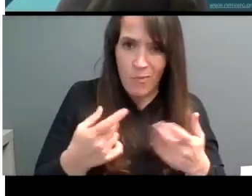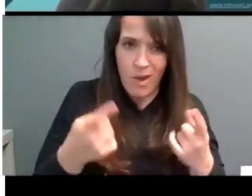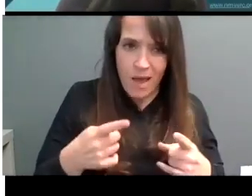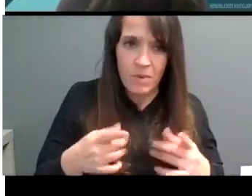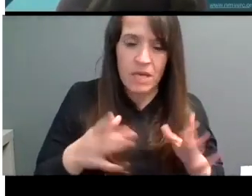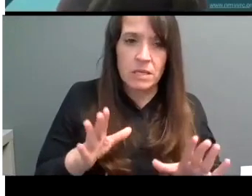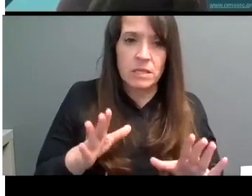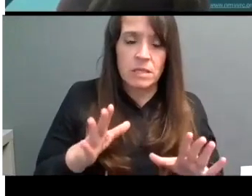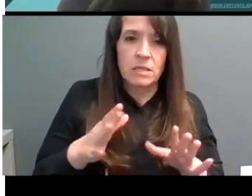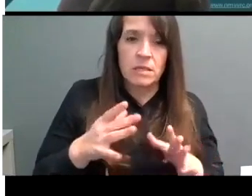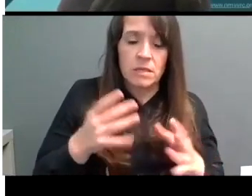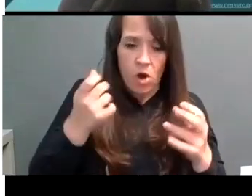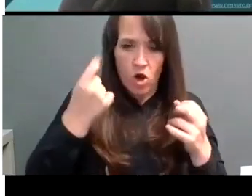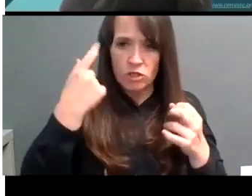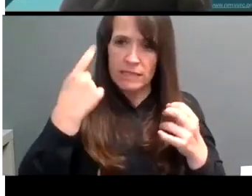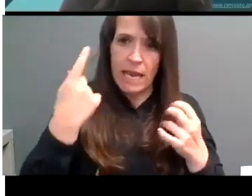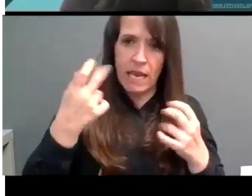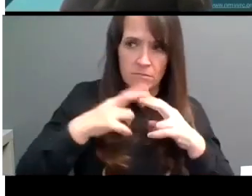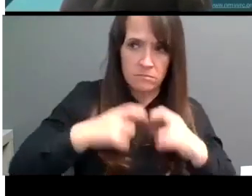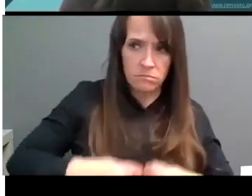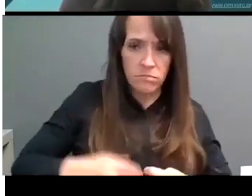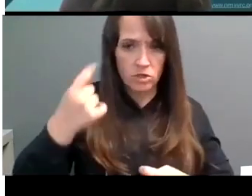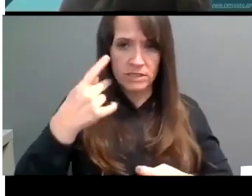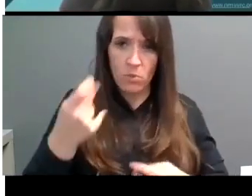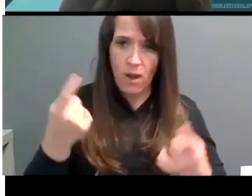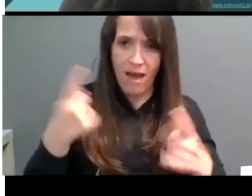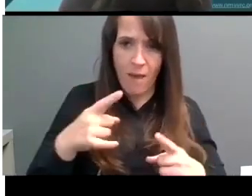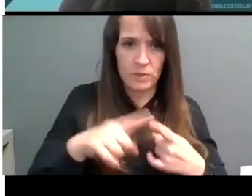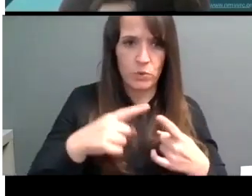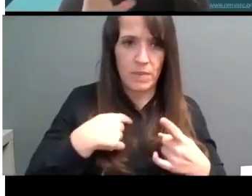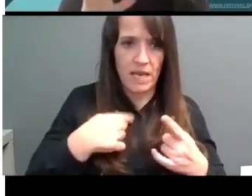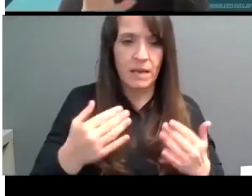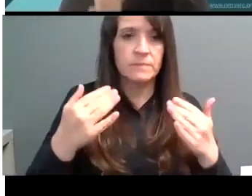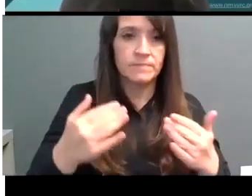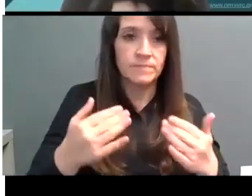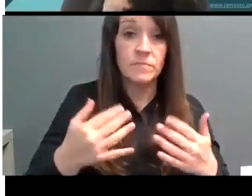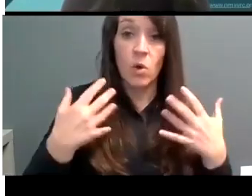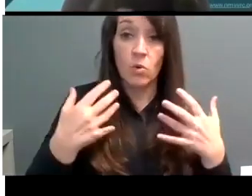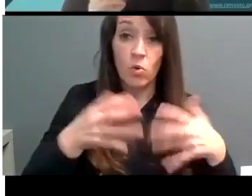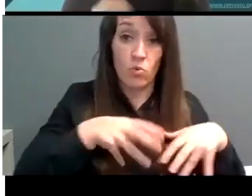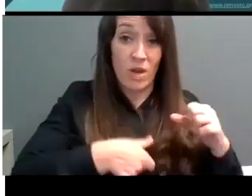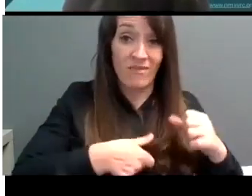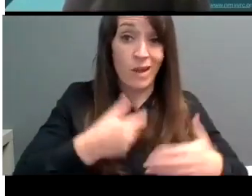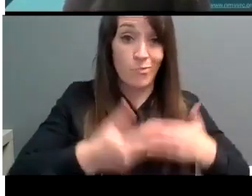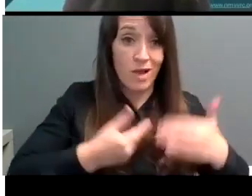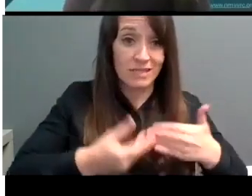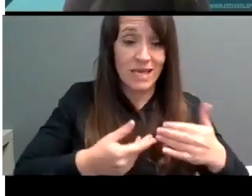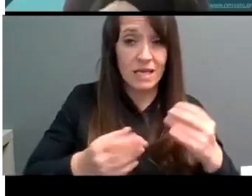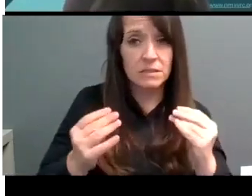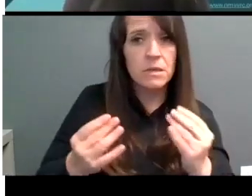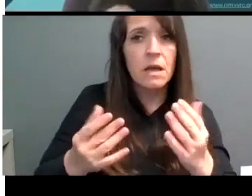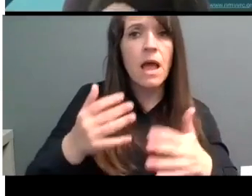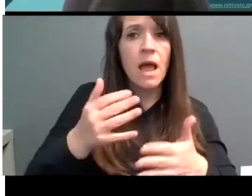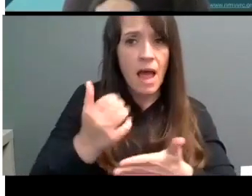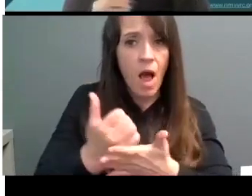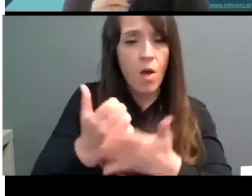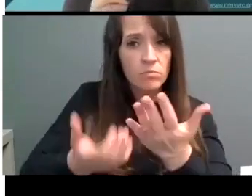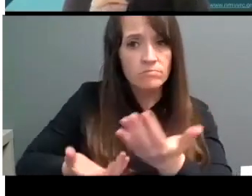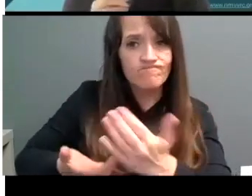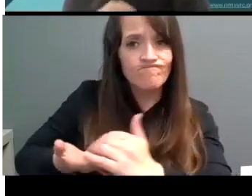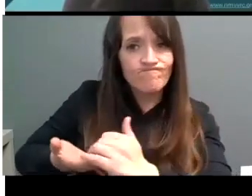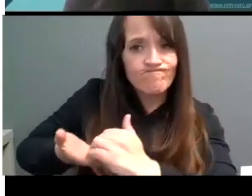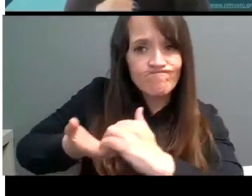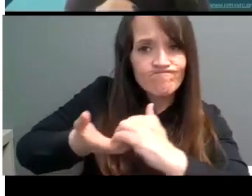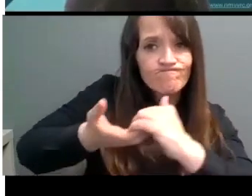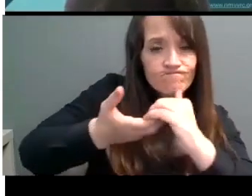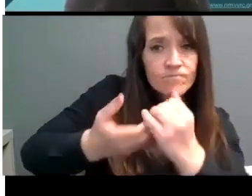grieving process, and recalibrating to the new normal. So a lot of things have changed. Even if they haven't changed with a